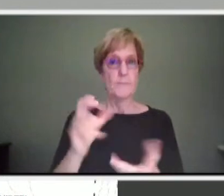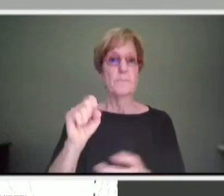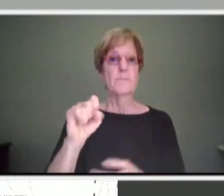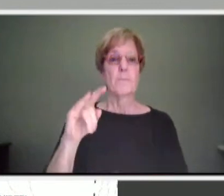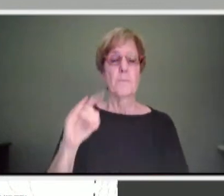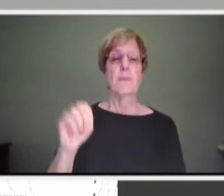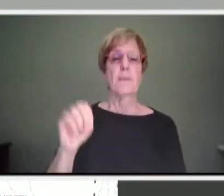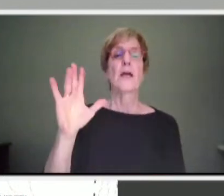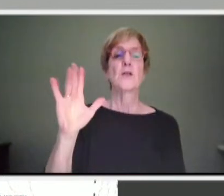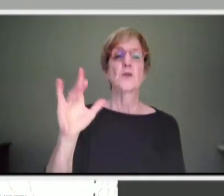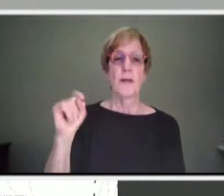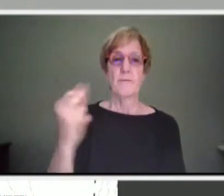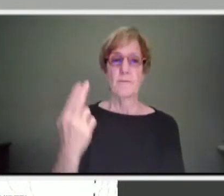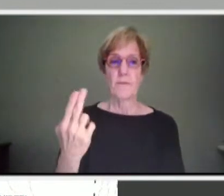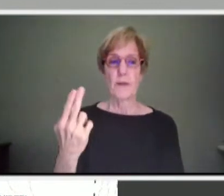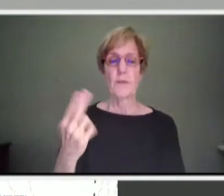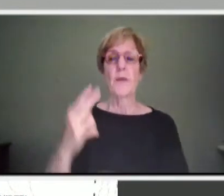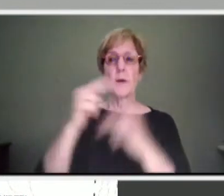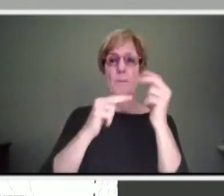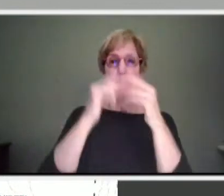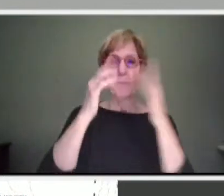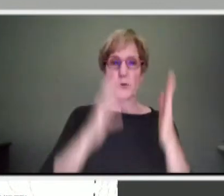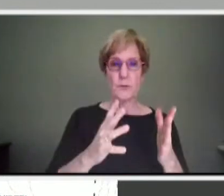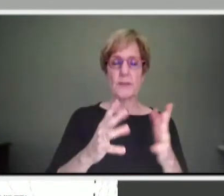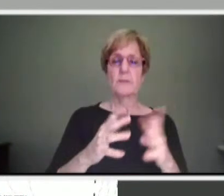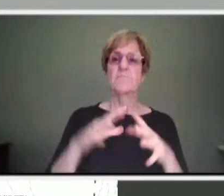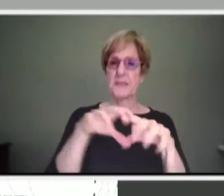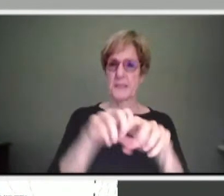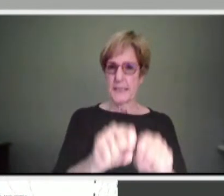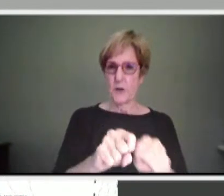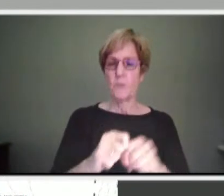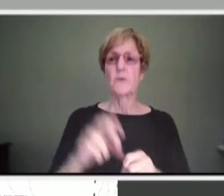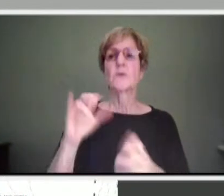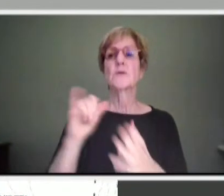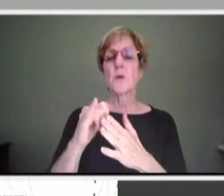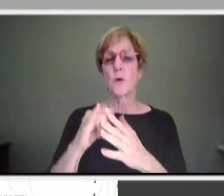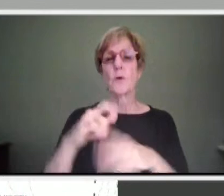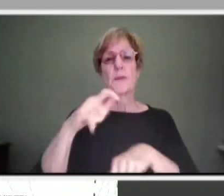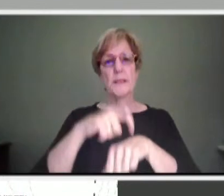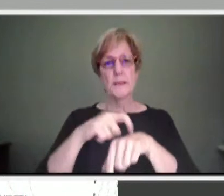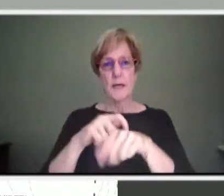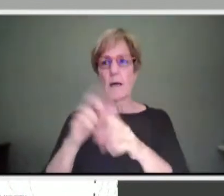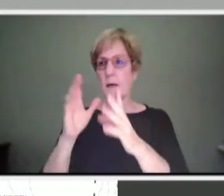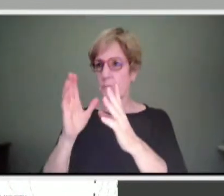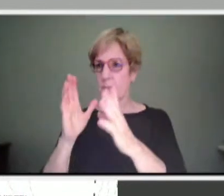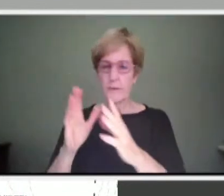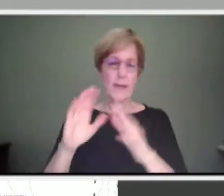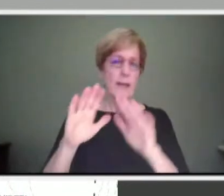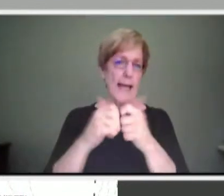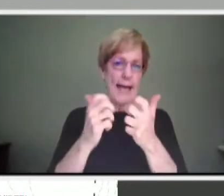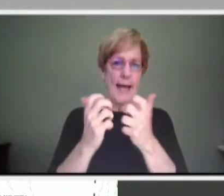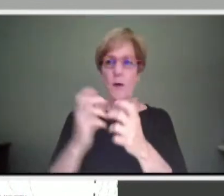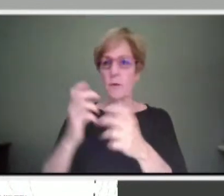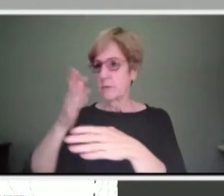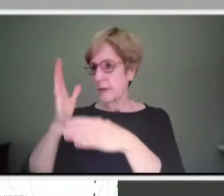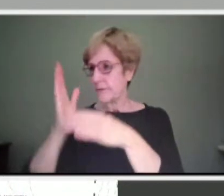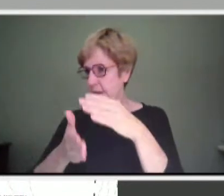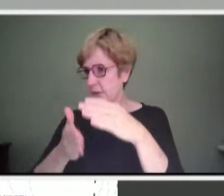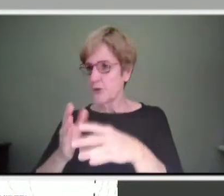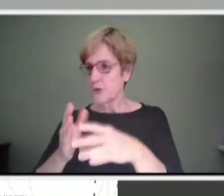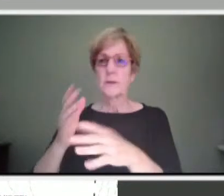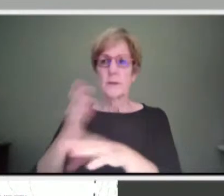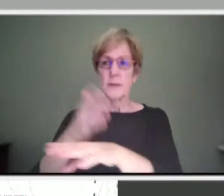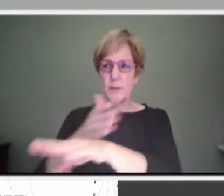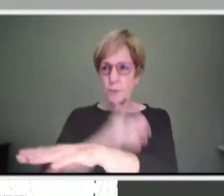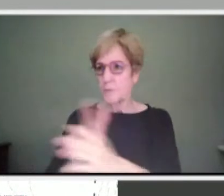building certificate of occupancy. So just again, timing of those road improvements and how they relate to COs for the project. Minor